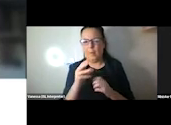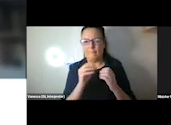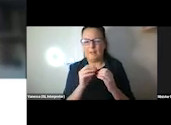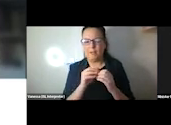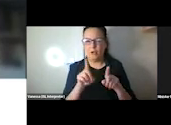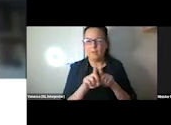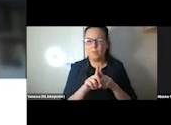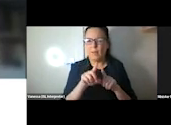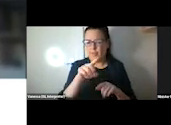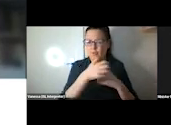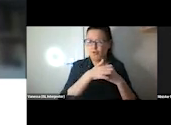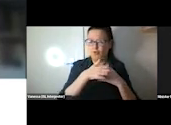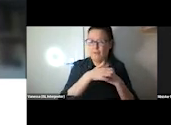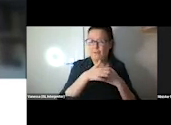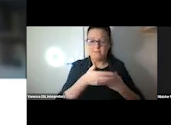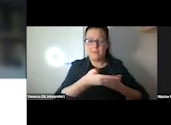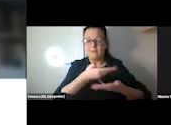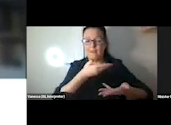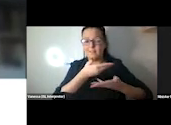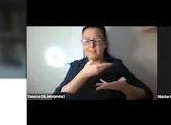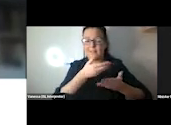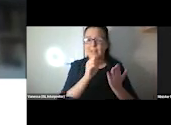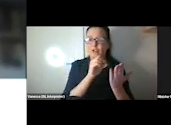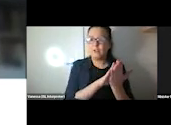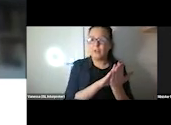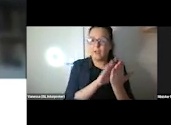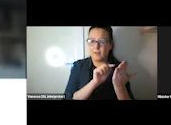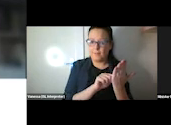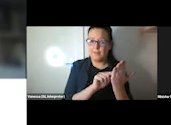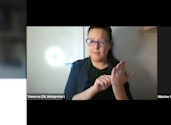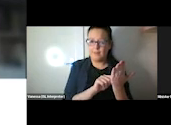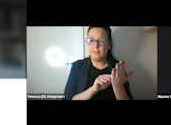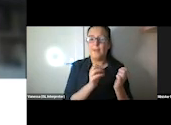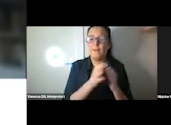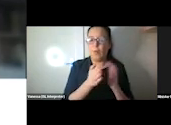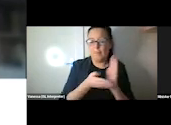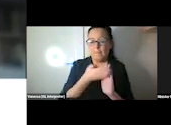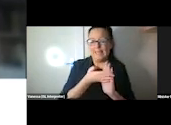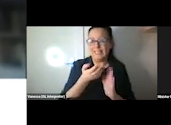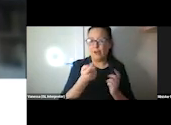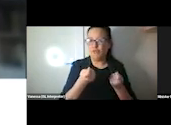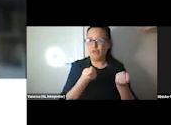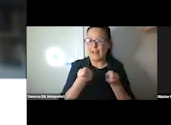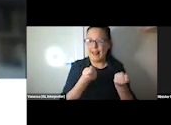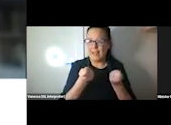draft consultation document out for the revisioned Part M of the building regulations to include